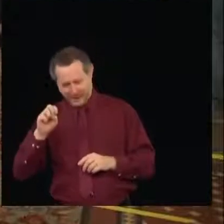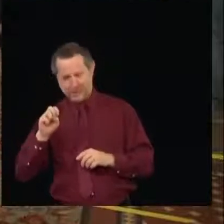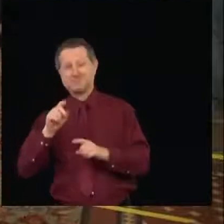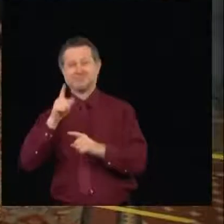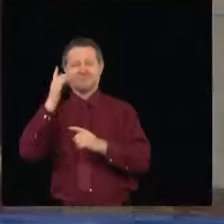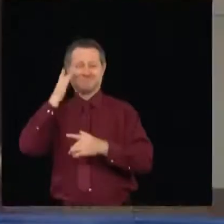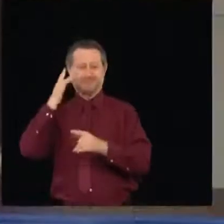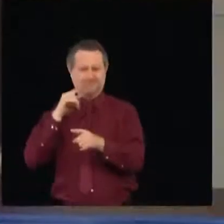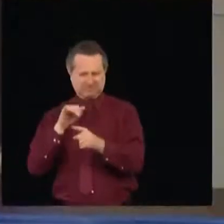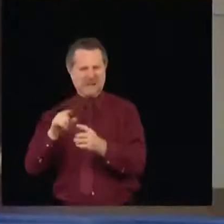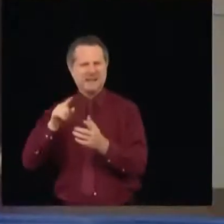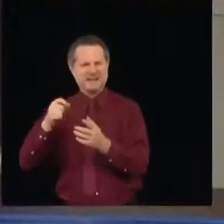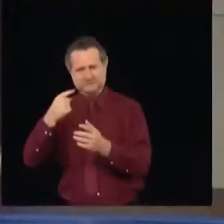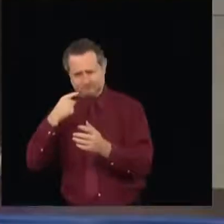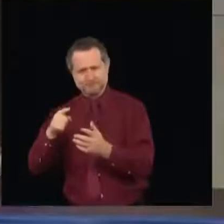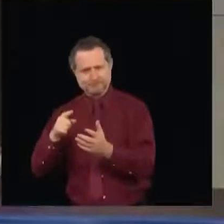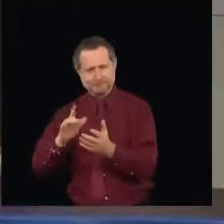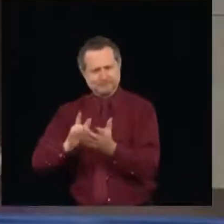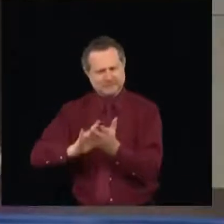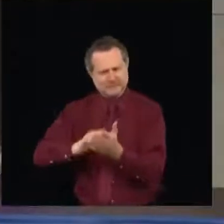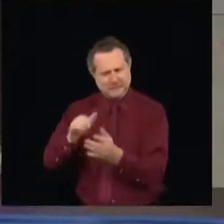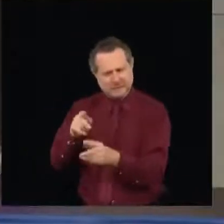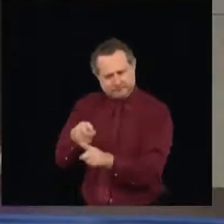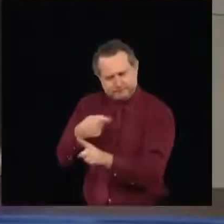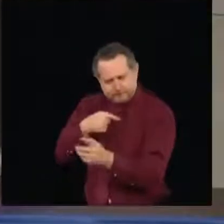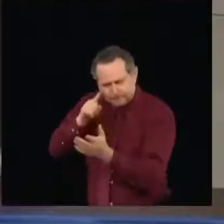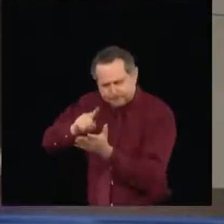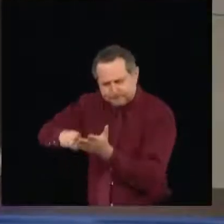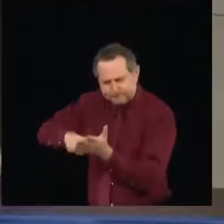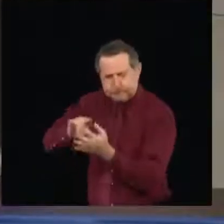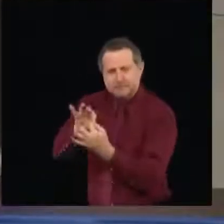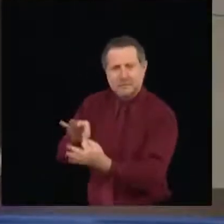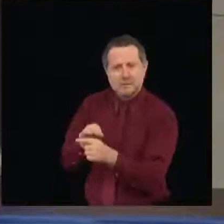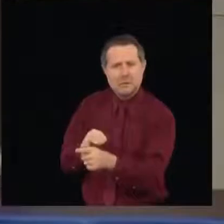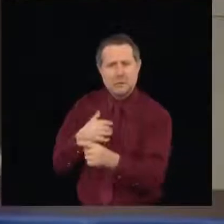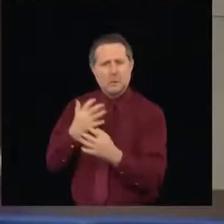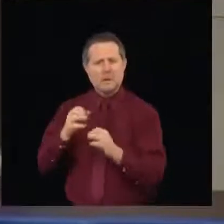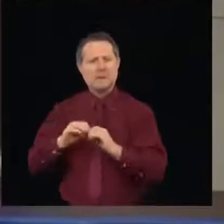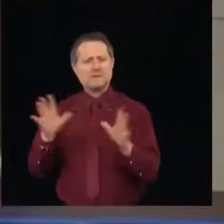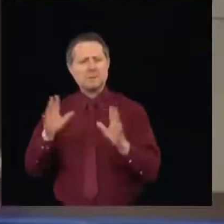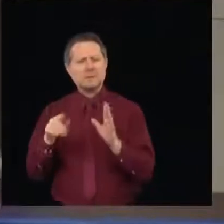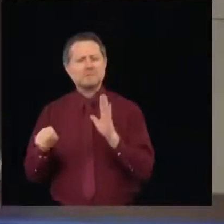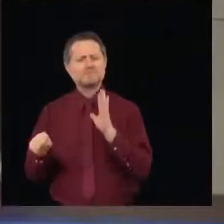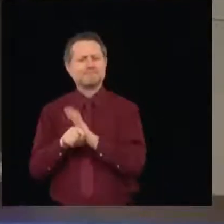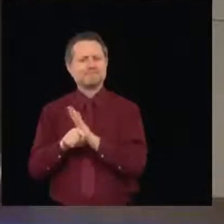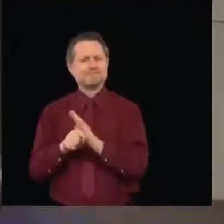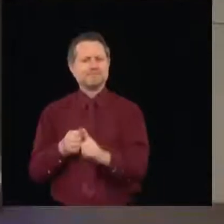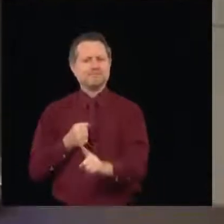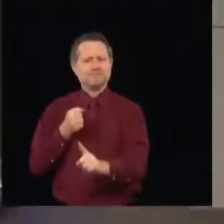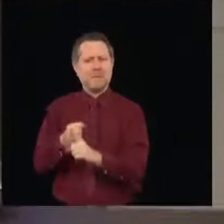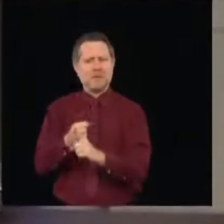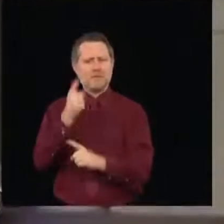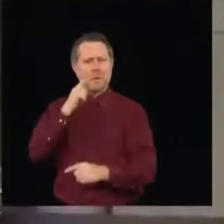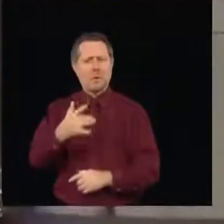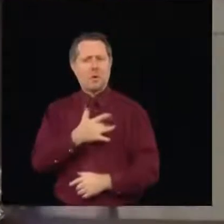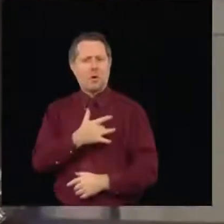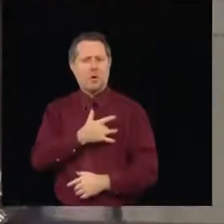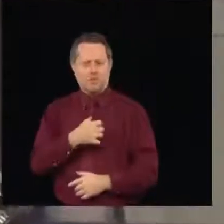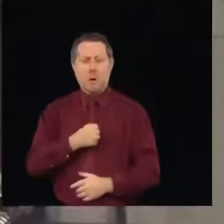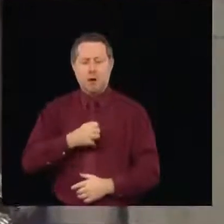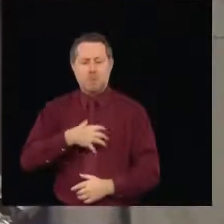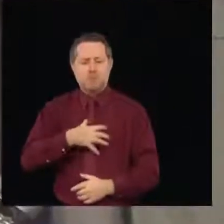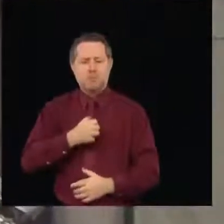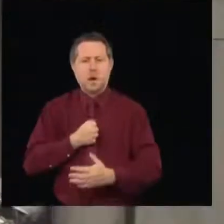harm. It was clearly known that there was an issue of the potential of abnormal heart rhythms when you gave that drug along with